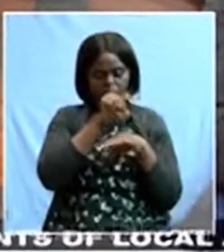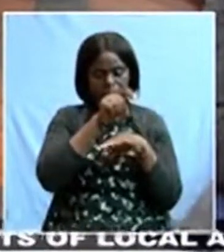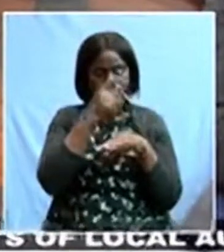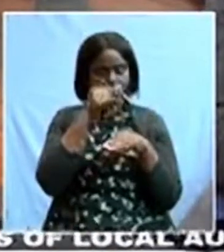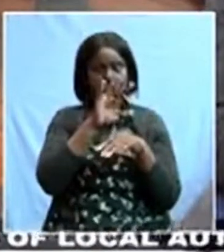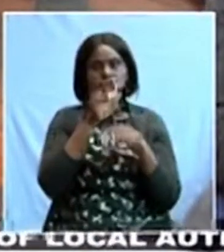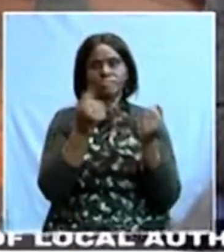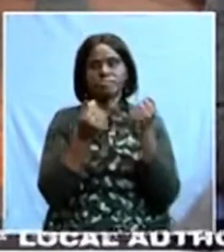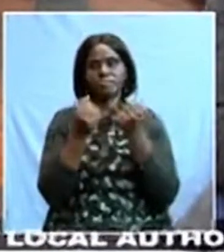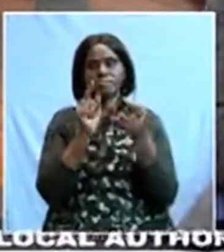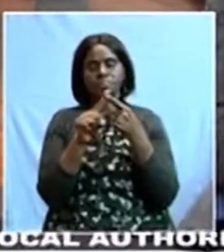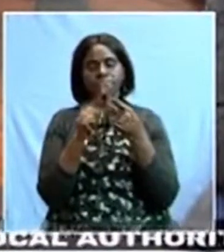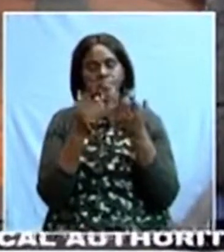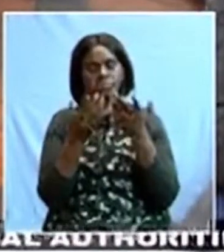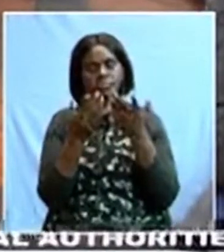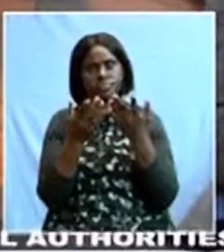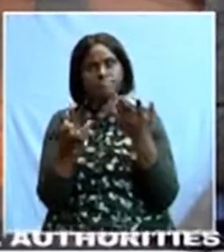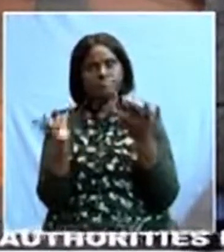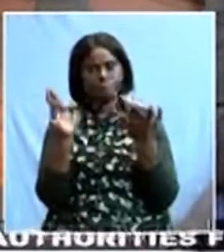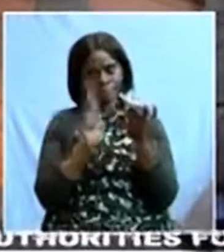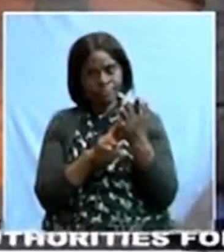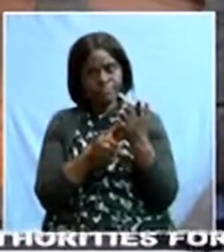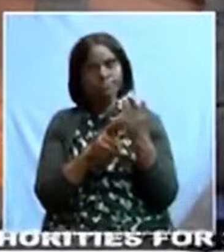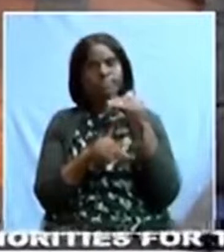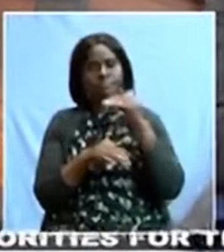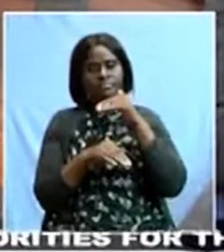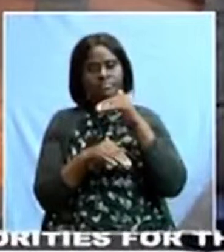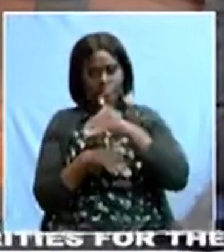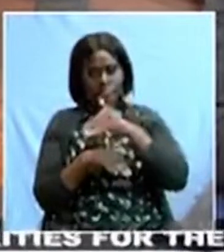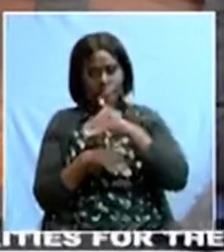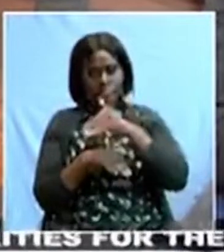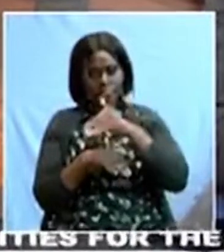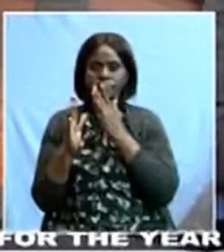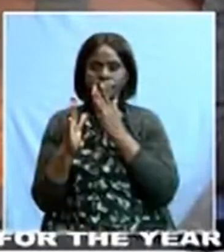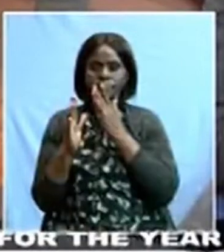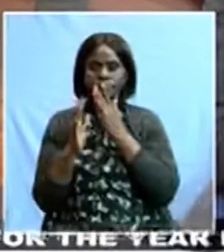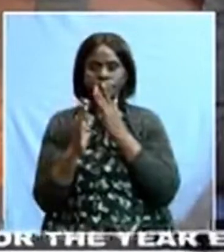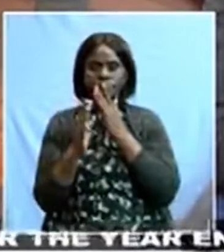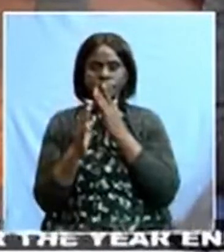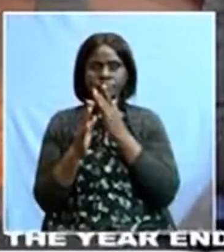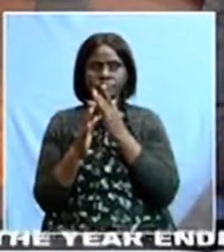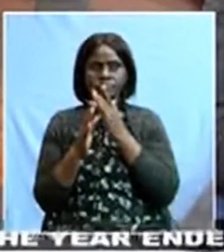for the vehicles to be re-registered. Remaining measures,